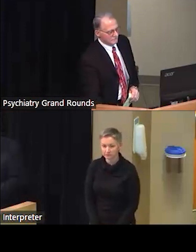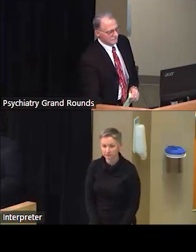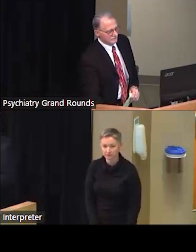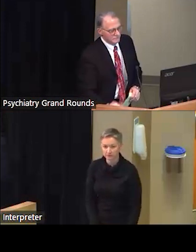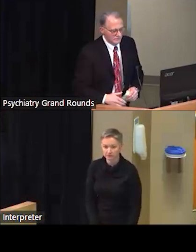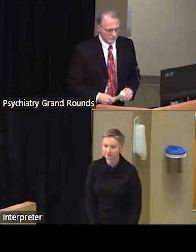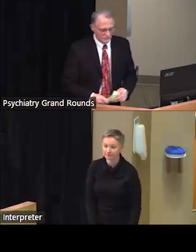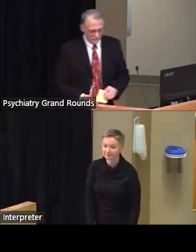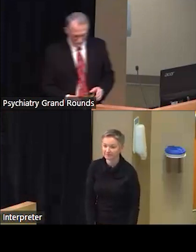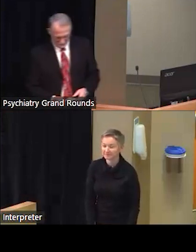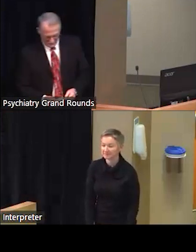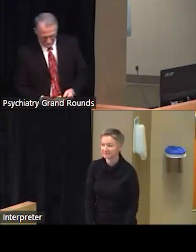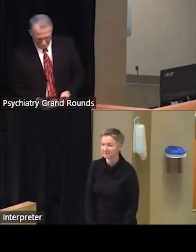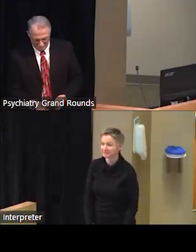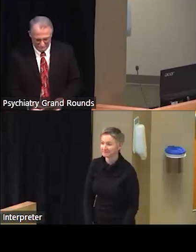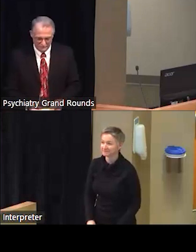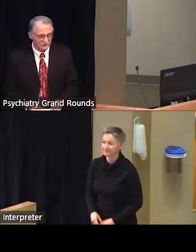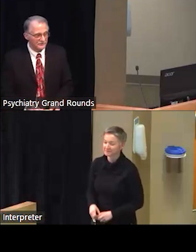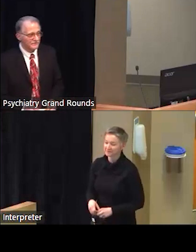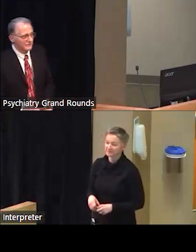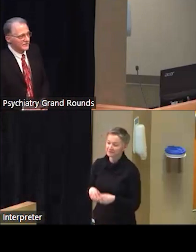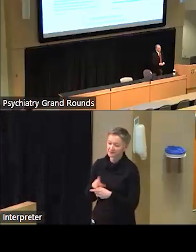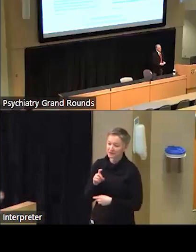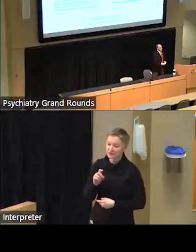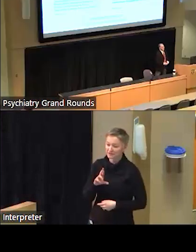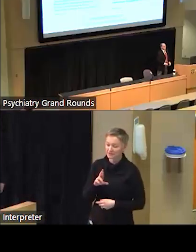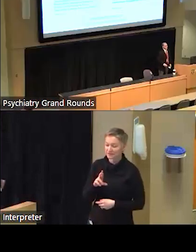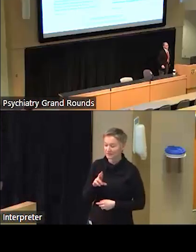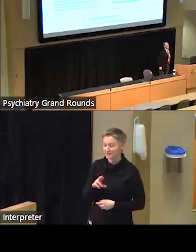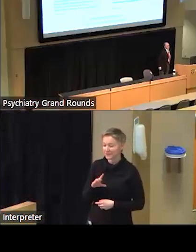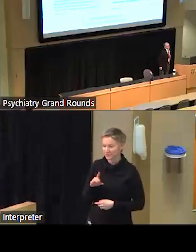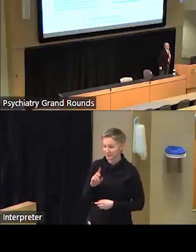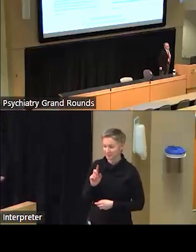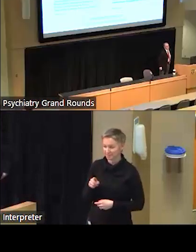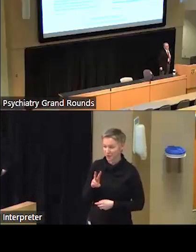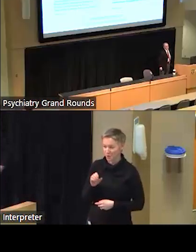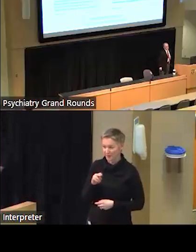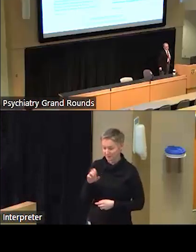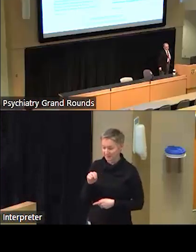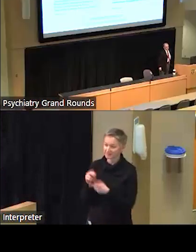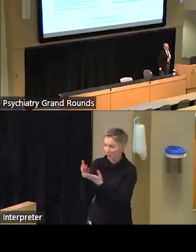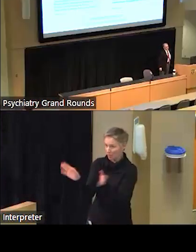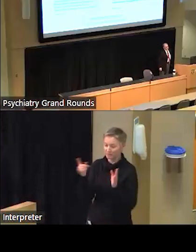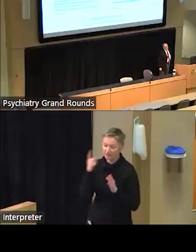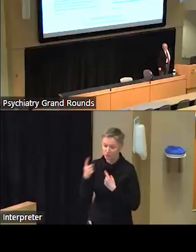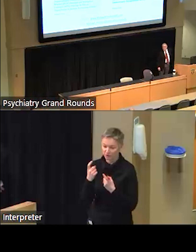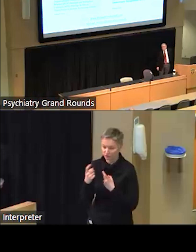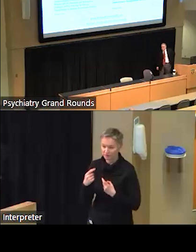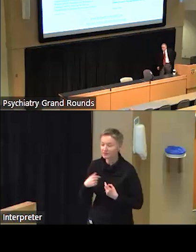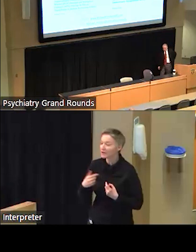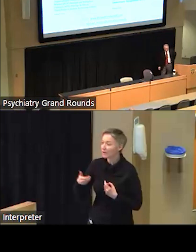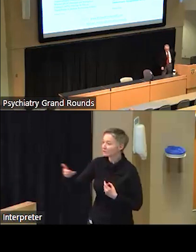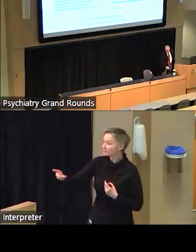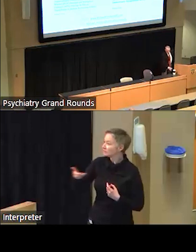Thank you, Dr. Privitera, for an exceptional presentation on an extremely important topic that we're all dealing with. Now I'd like to bring